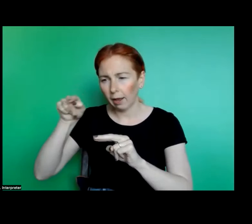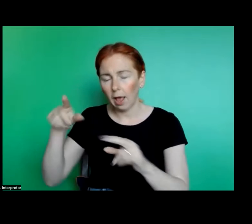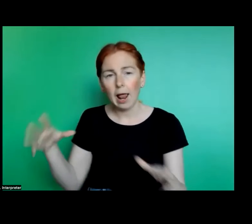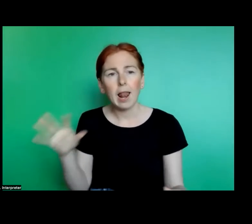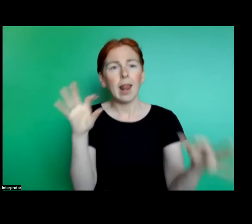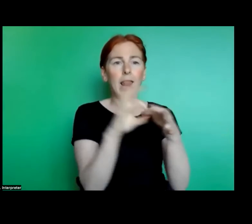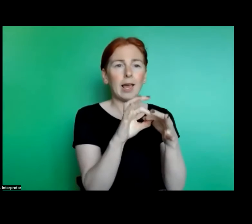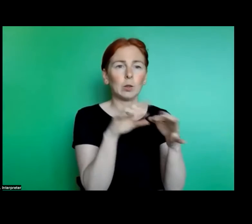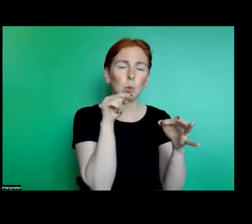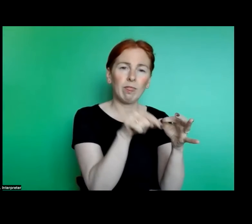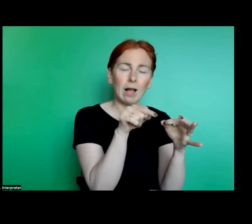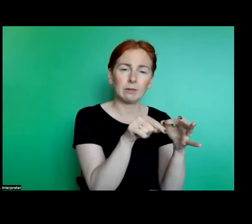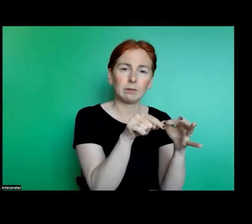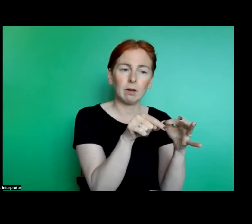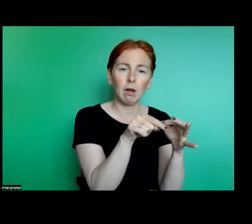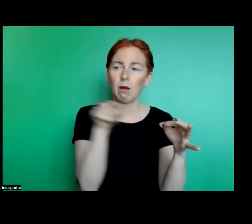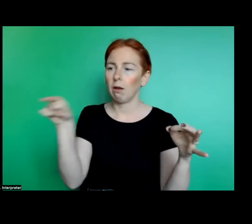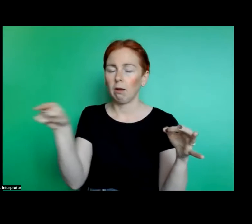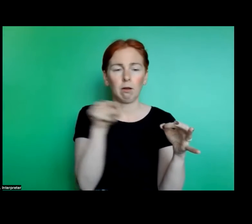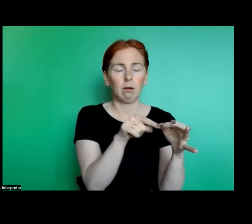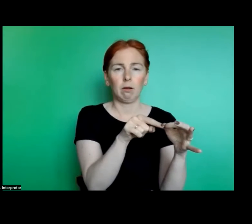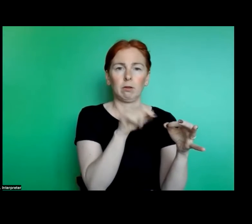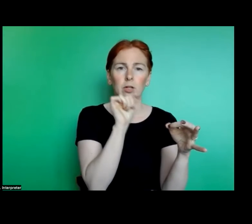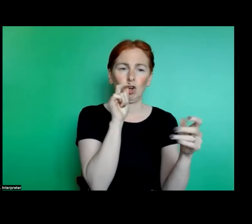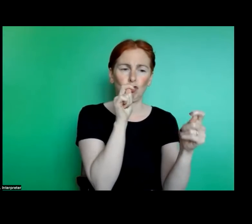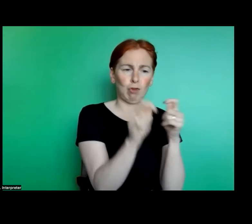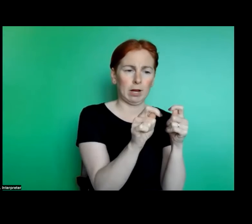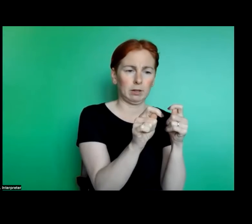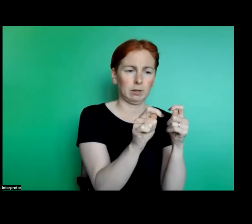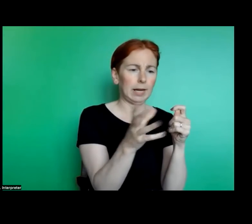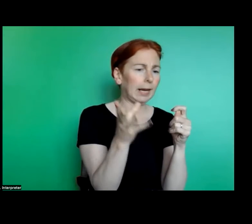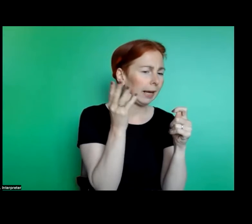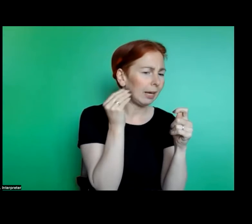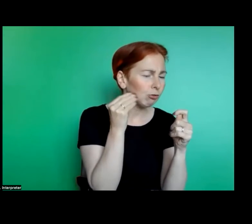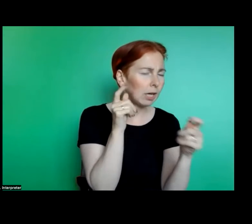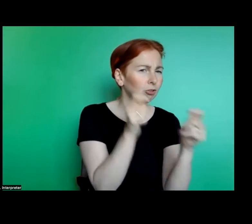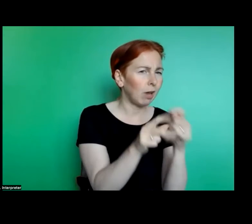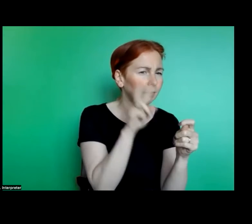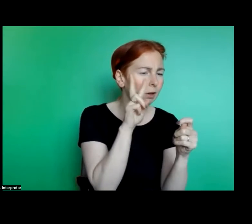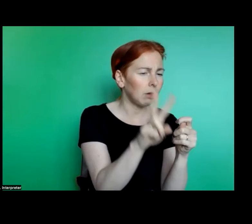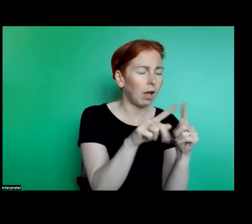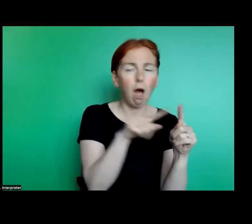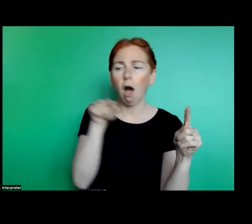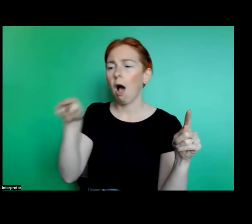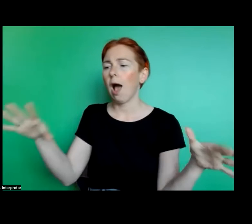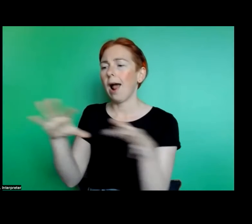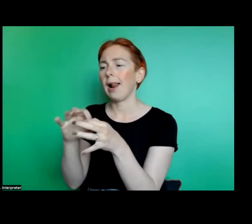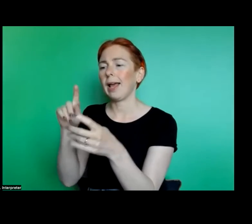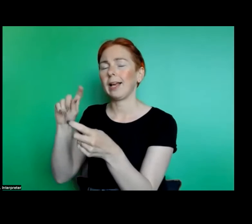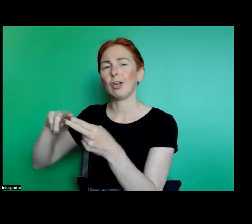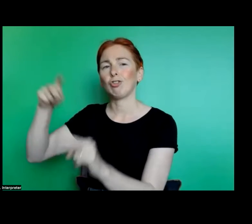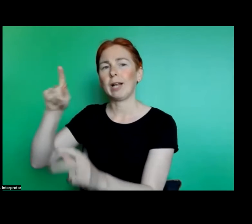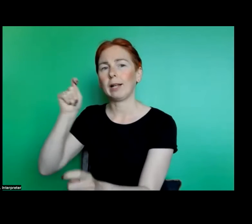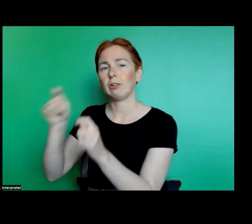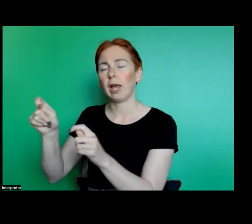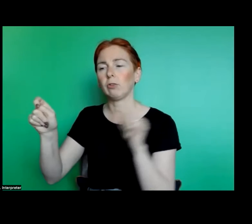changes in your retina, in your hearing that match that genetic change in other patients, we can be that little bit more confident that this change is actually really